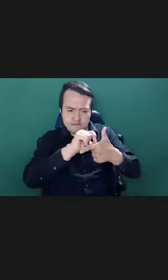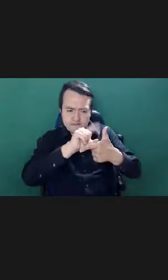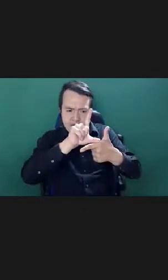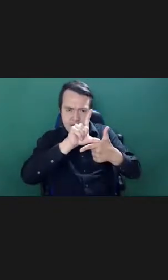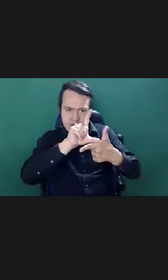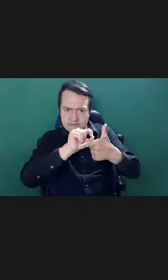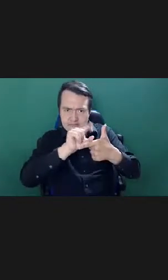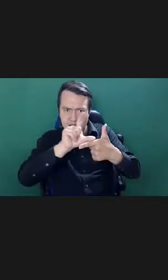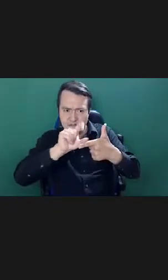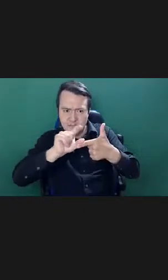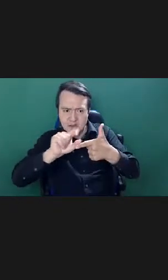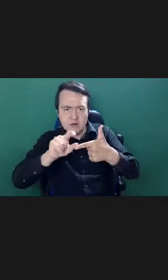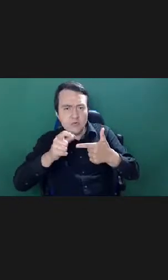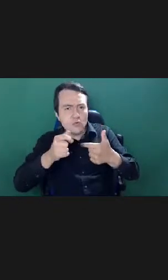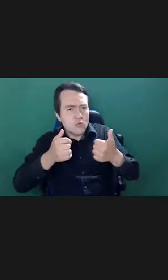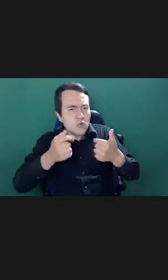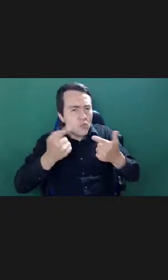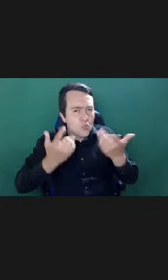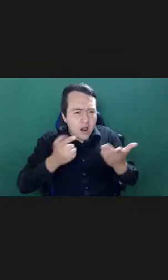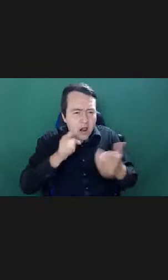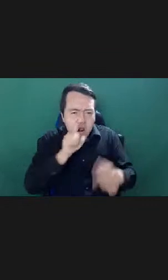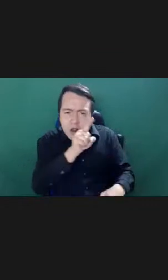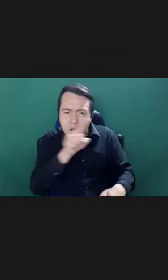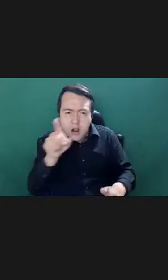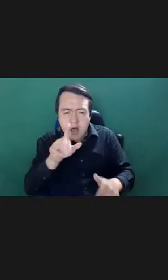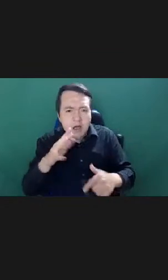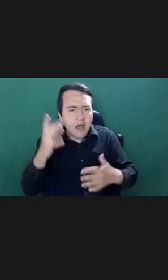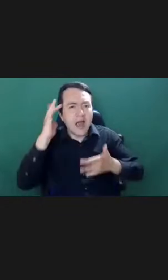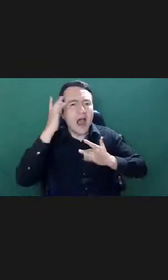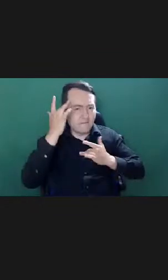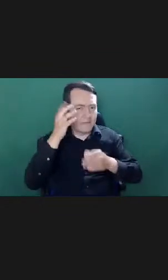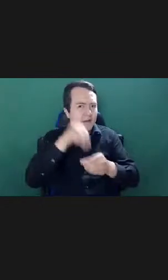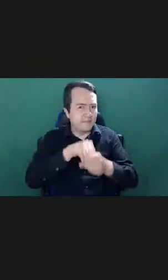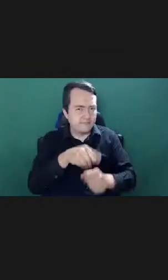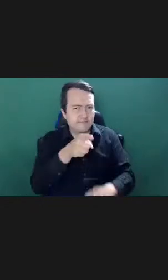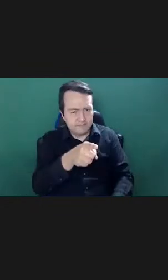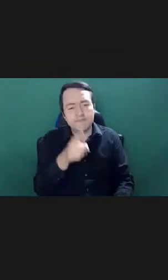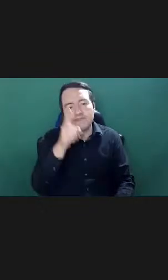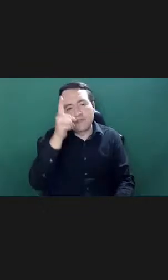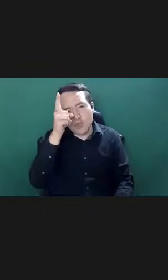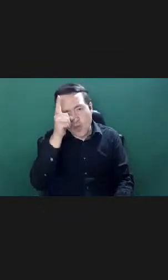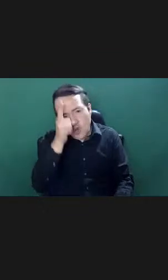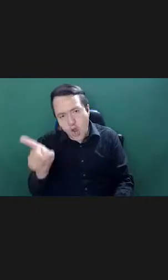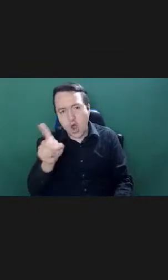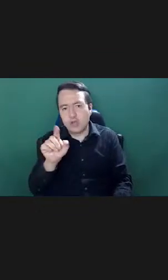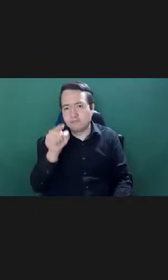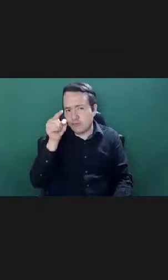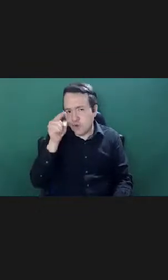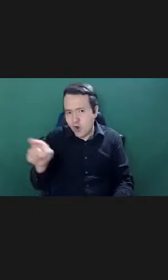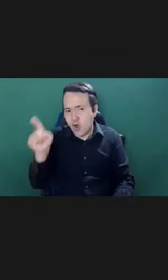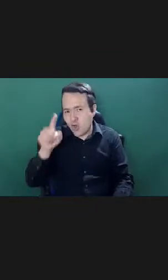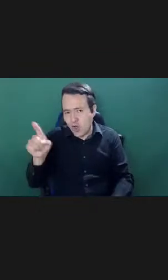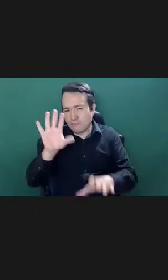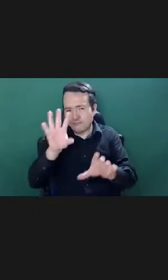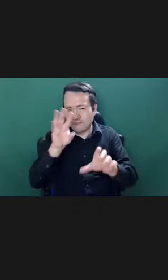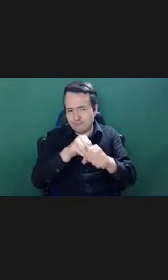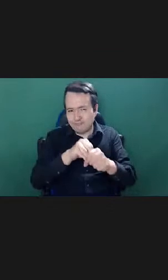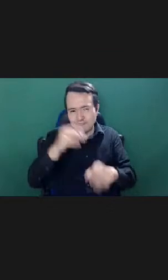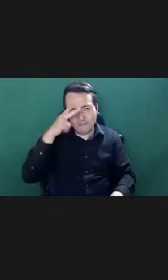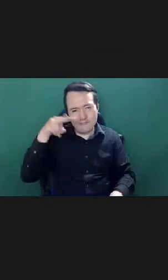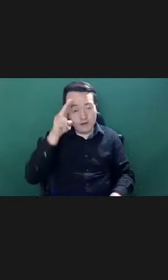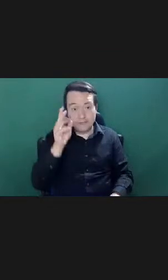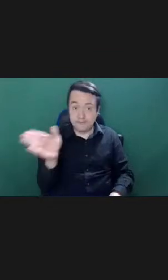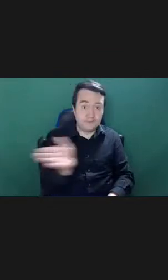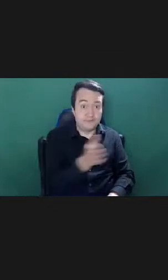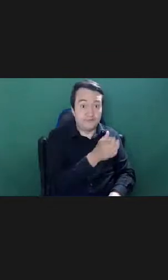Mexico. Then, for example, if we go to Haiti, which is a very low income country,